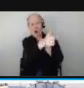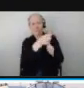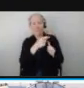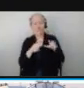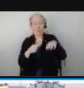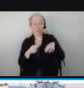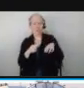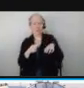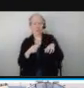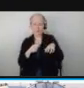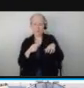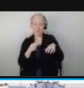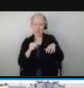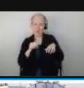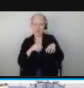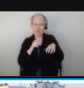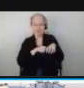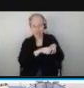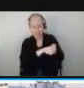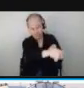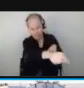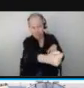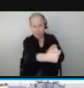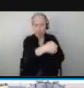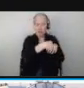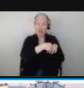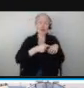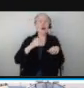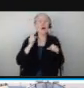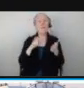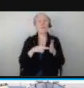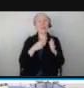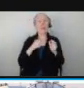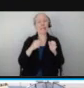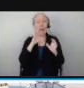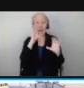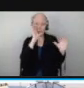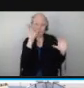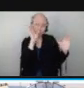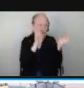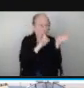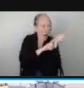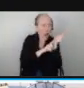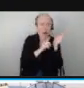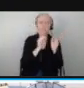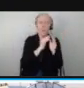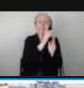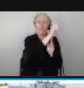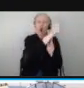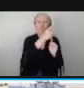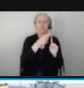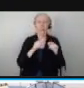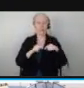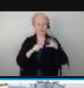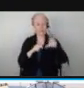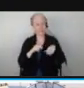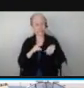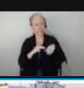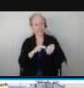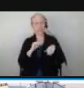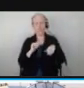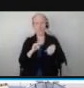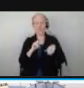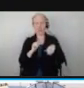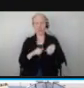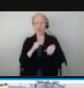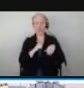The whole idea is we want to explore parts of the surface that are further away from our infrastructure than we can walk to and from. It